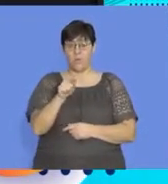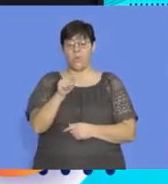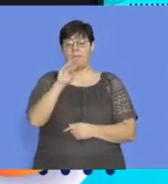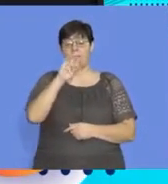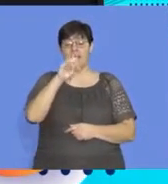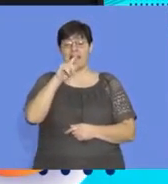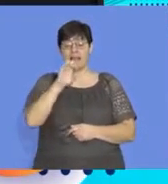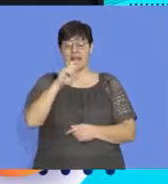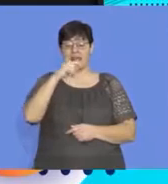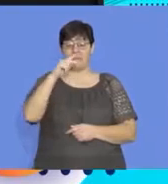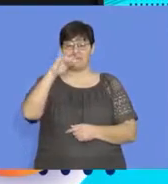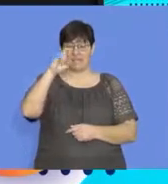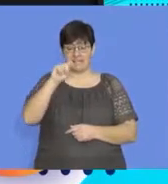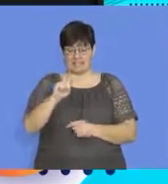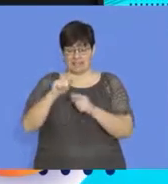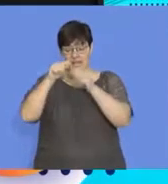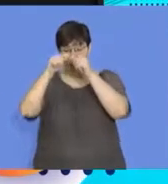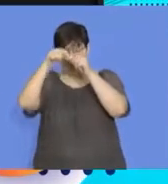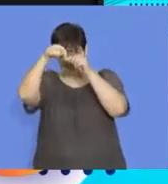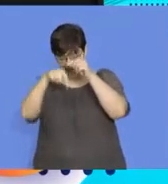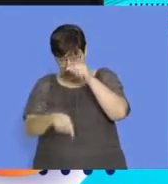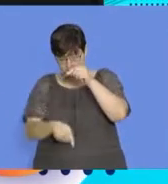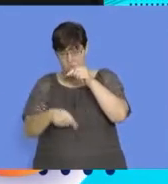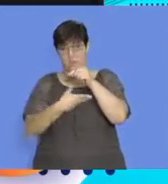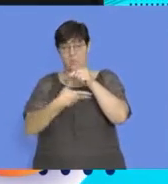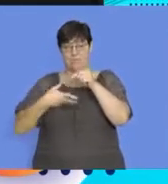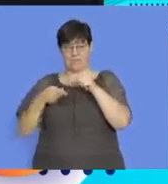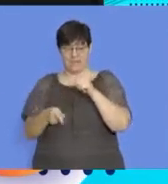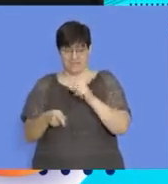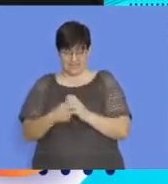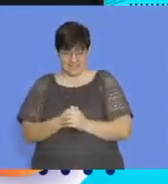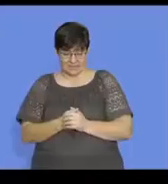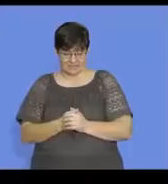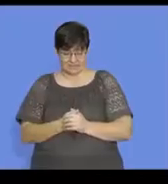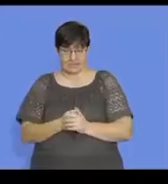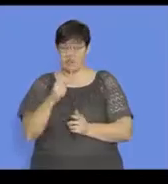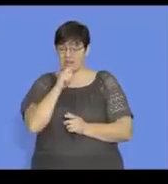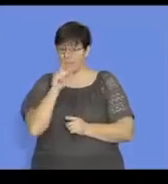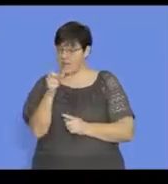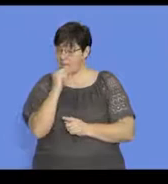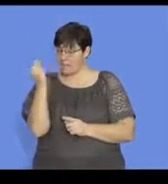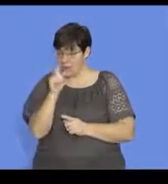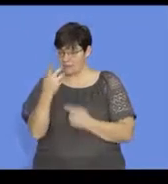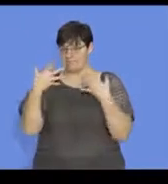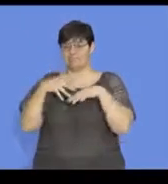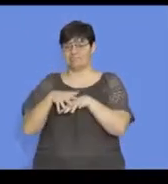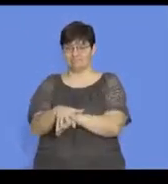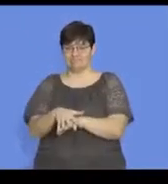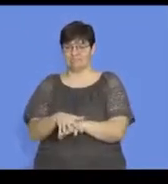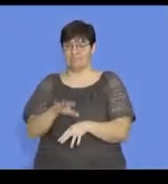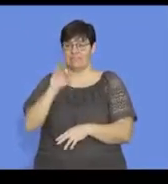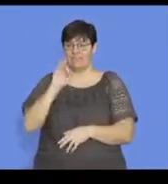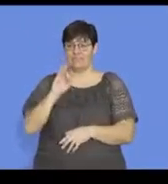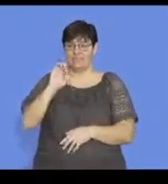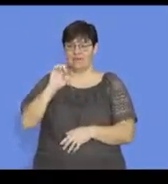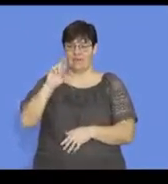there all the way down to the female. That is a process called fertilization. Okay, now you need to know these,